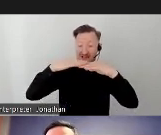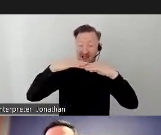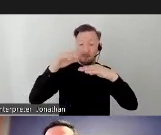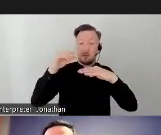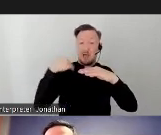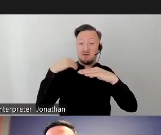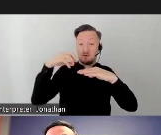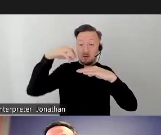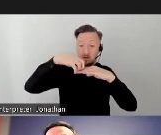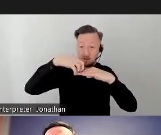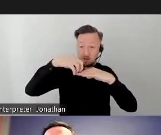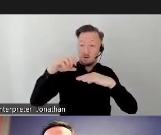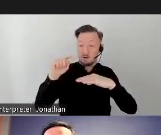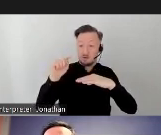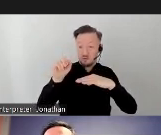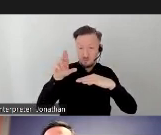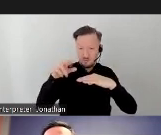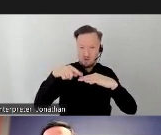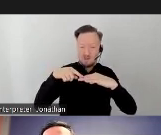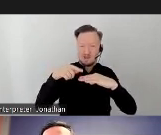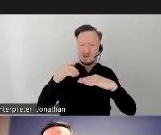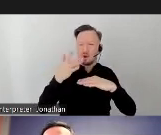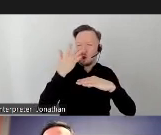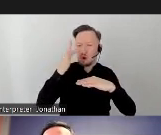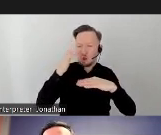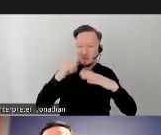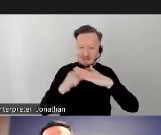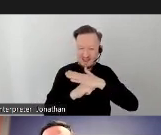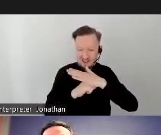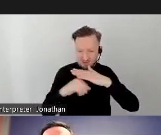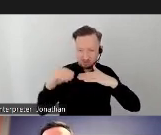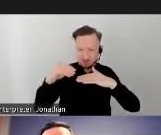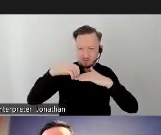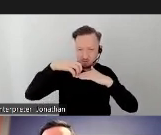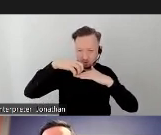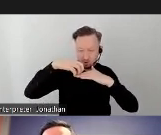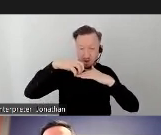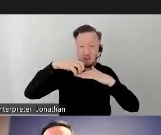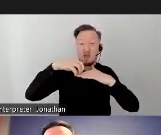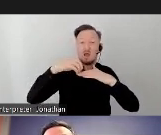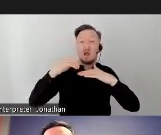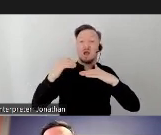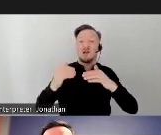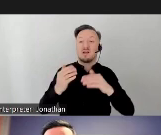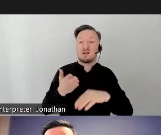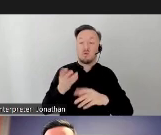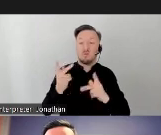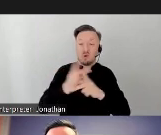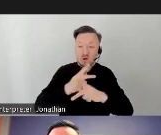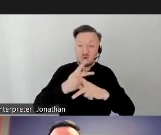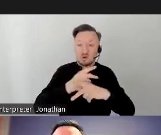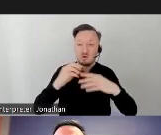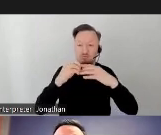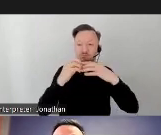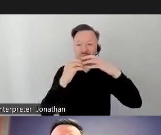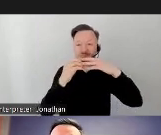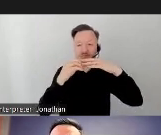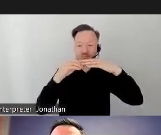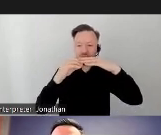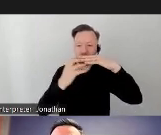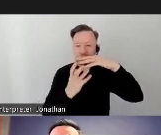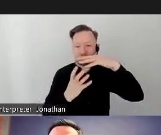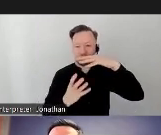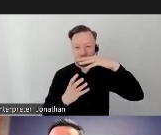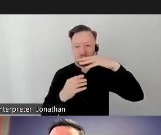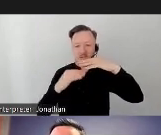disease. And as it gets advanced, it will start invading through this wall and keep going down and then spread. And we'll talk